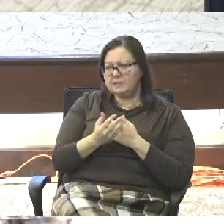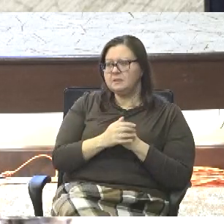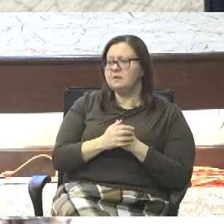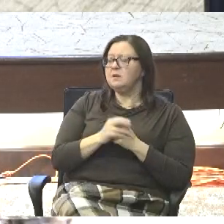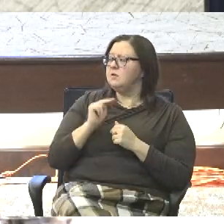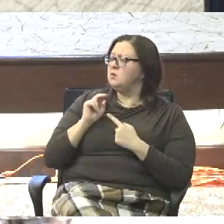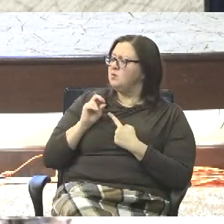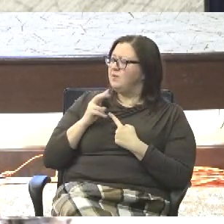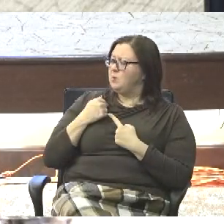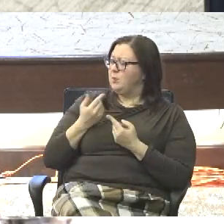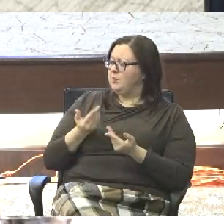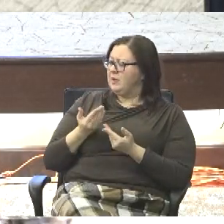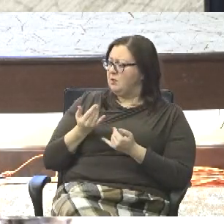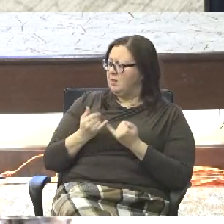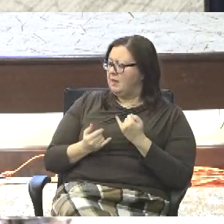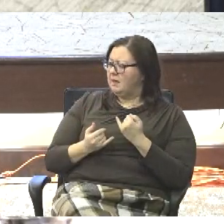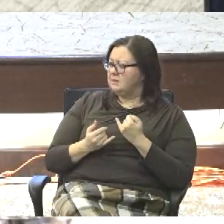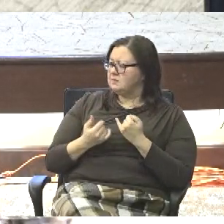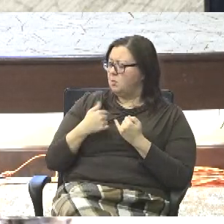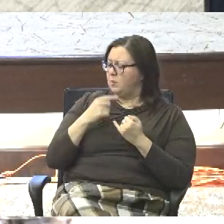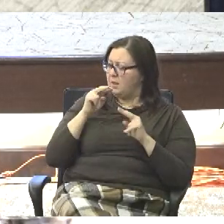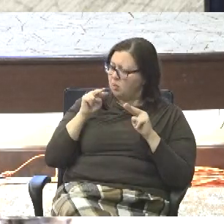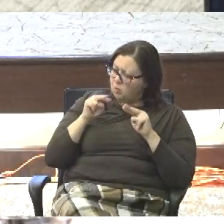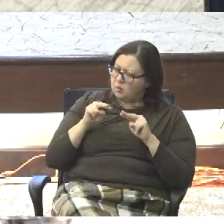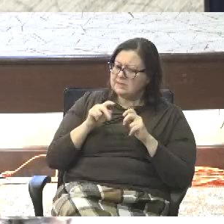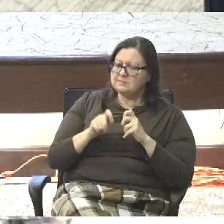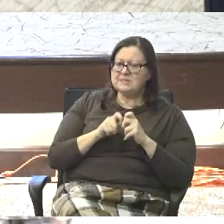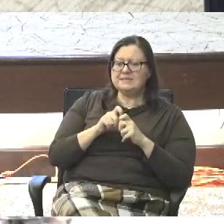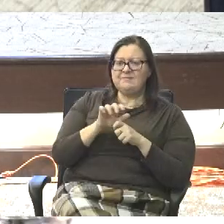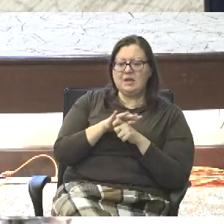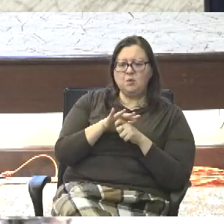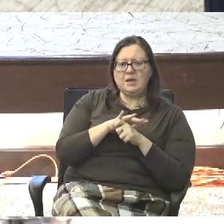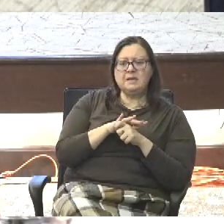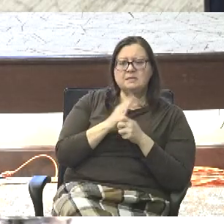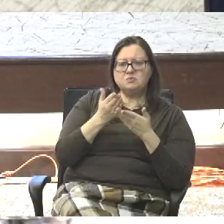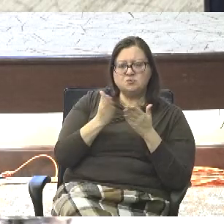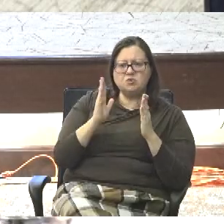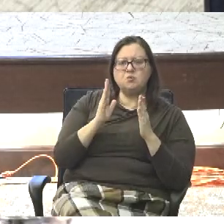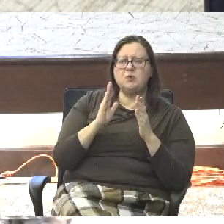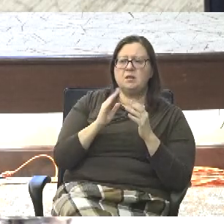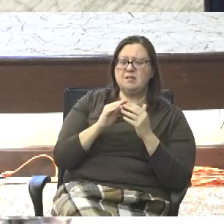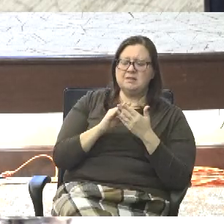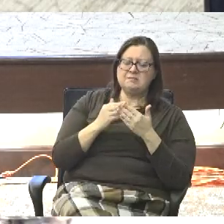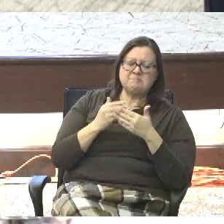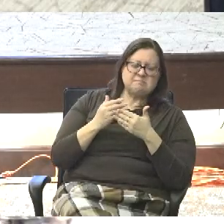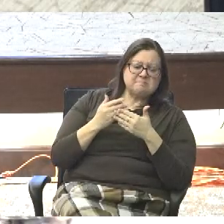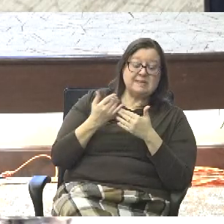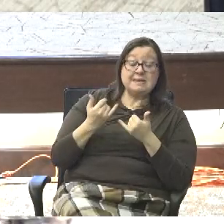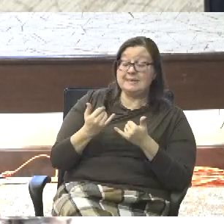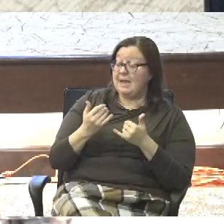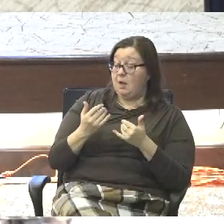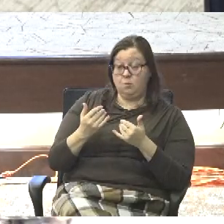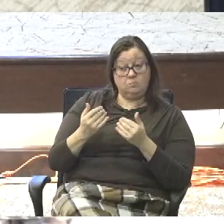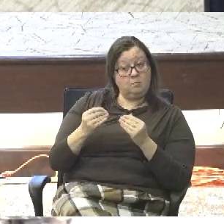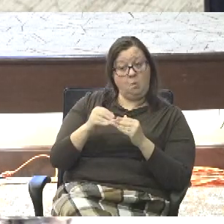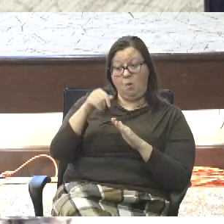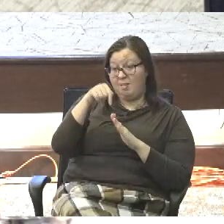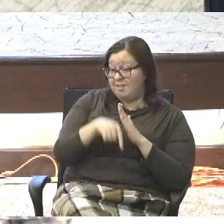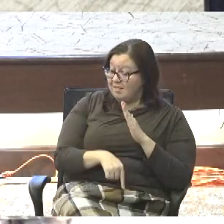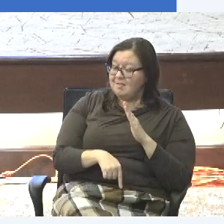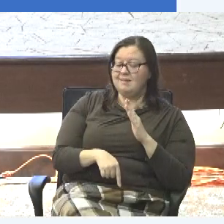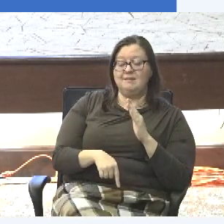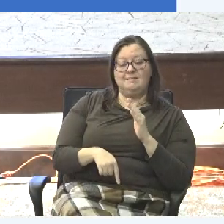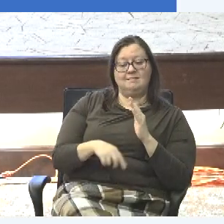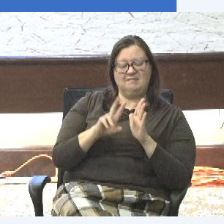in November, we looked at some specific areas, in general, the direction we're going, but now we're going to take a little further look